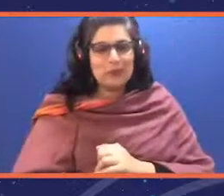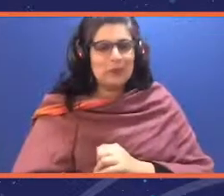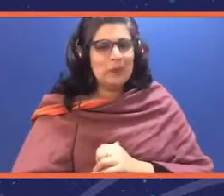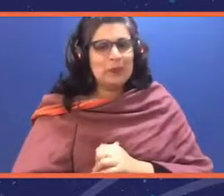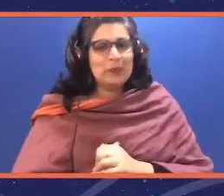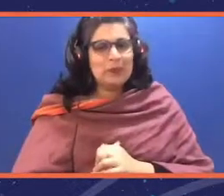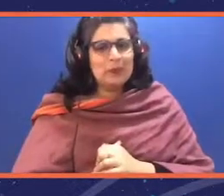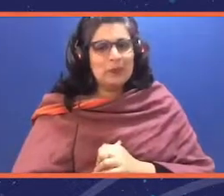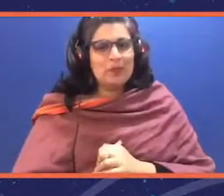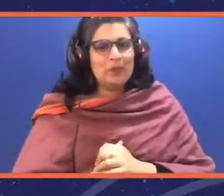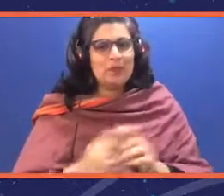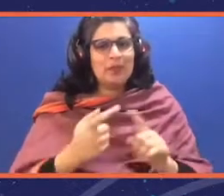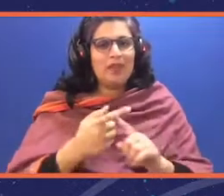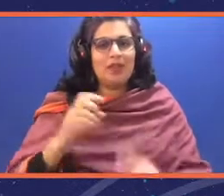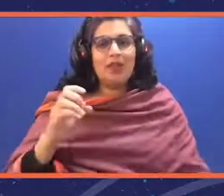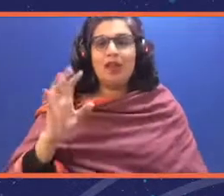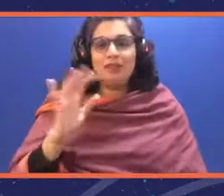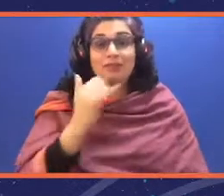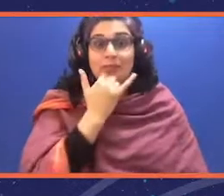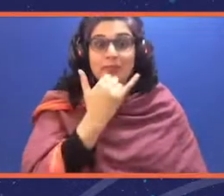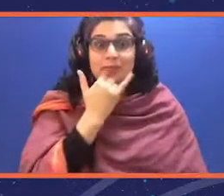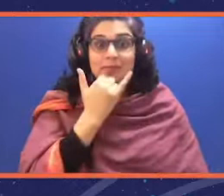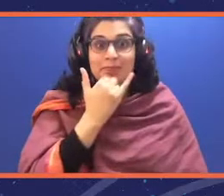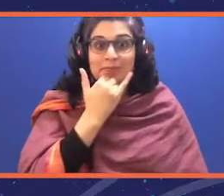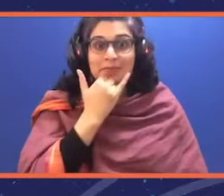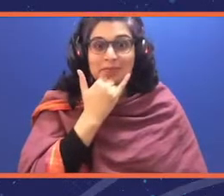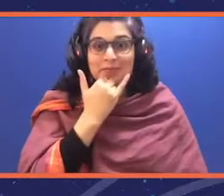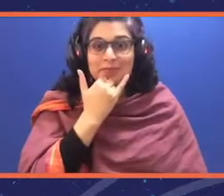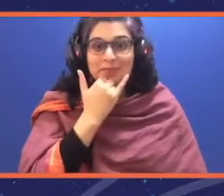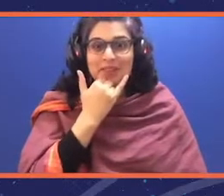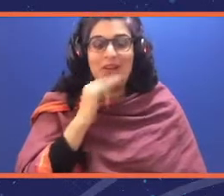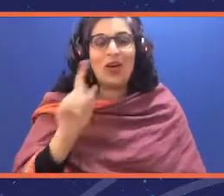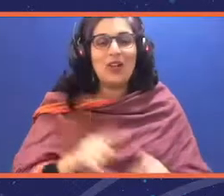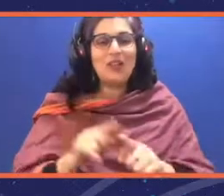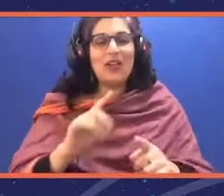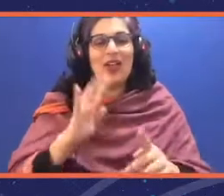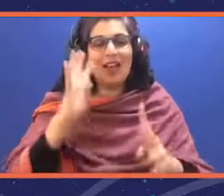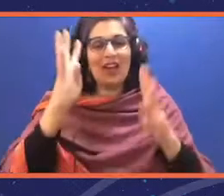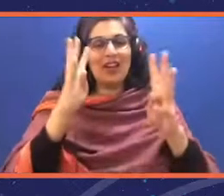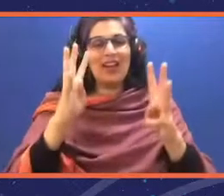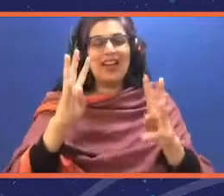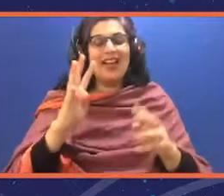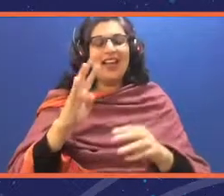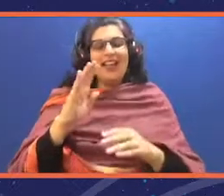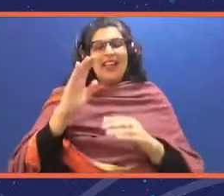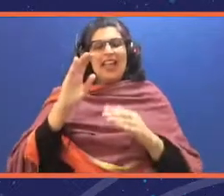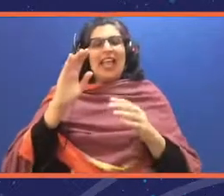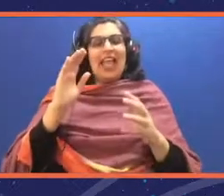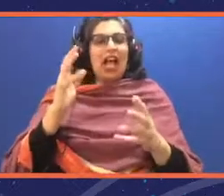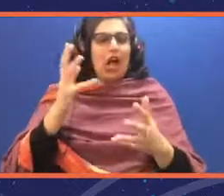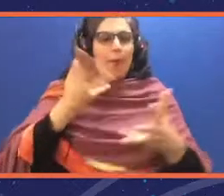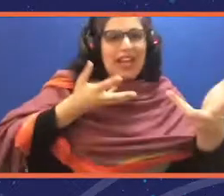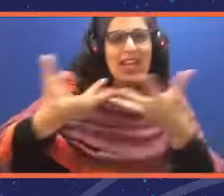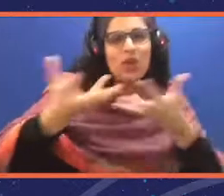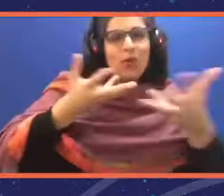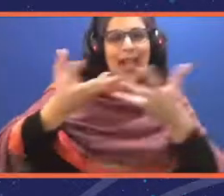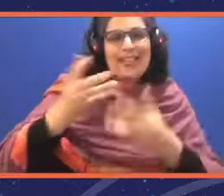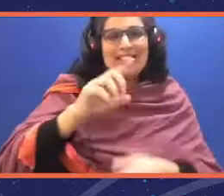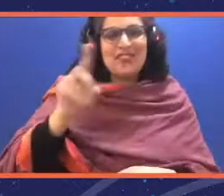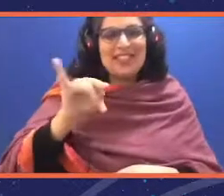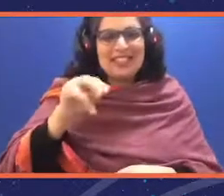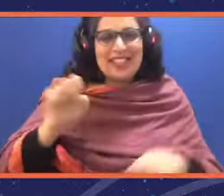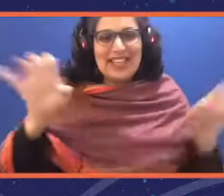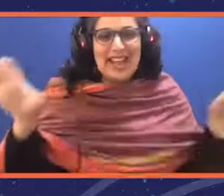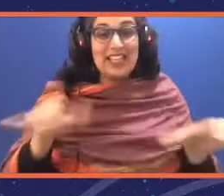from Chloe. Oh, sorry, actually, I also created an interactive zine activity. If you would like to